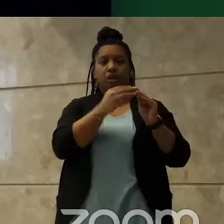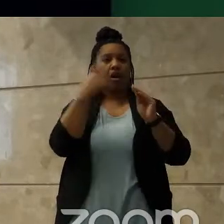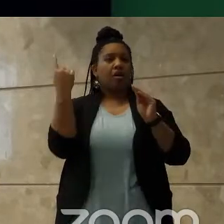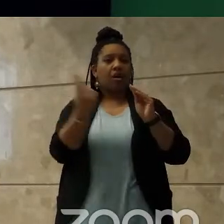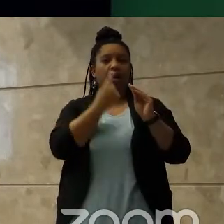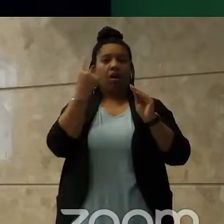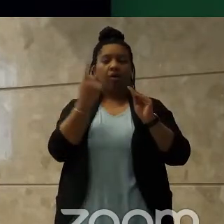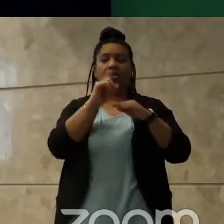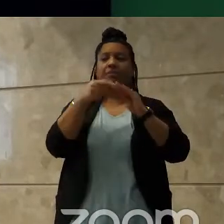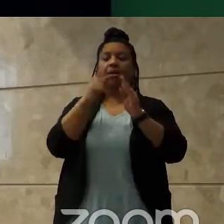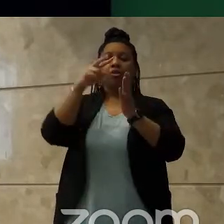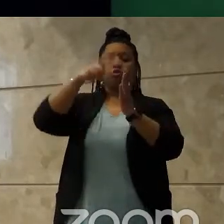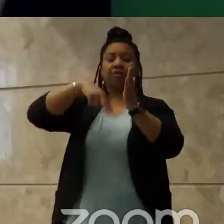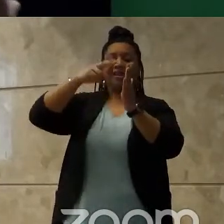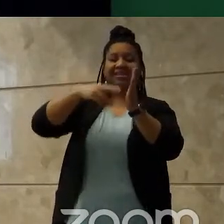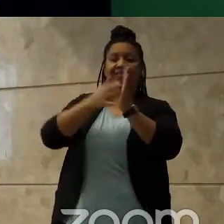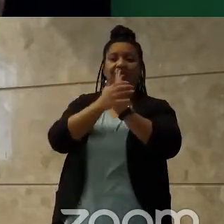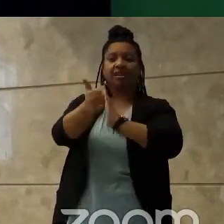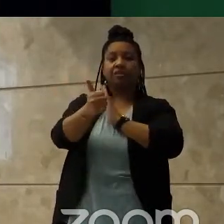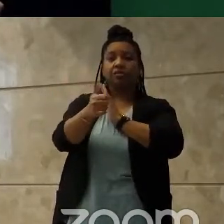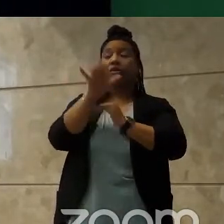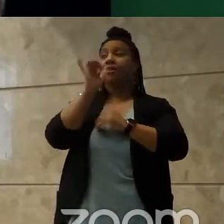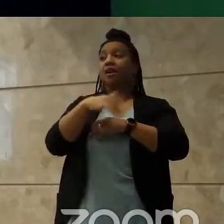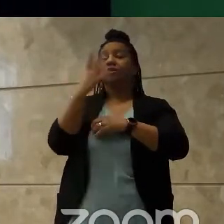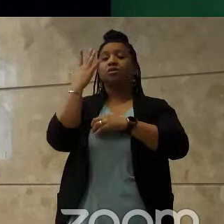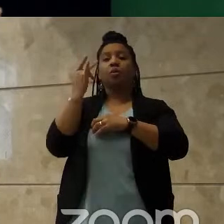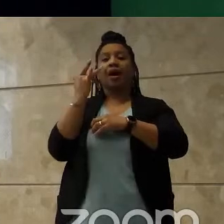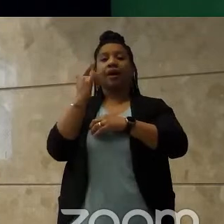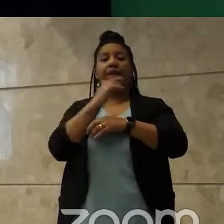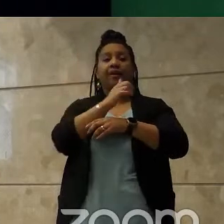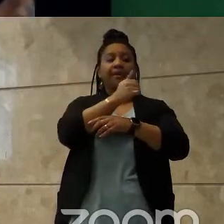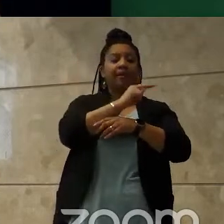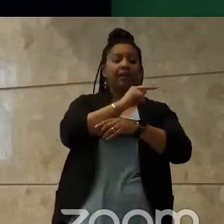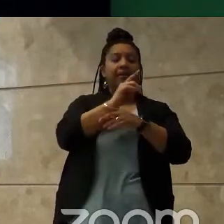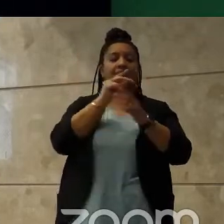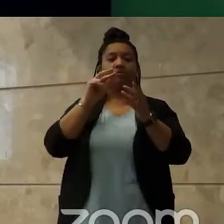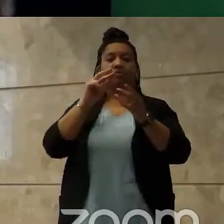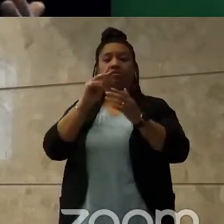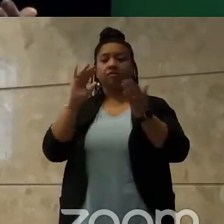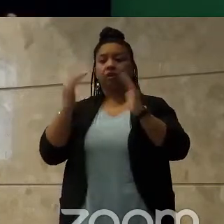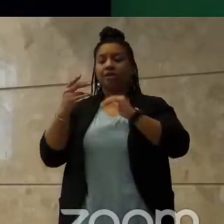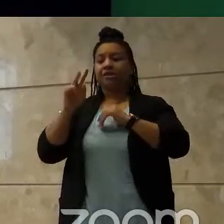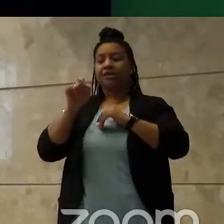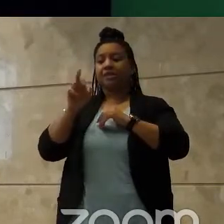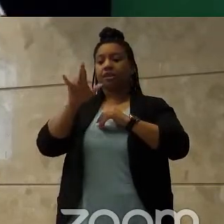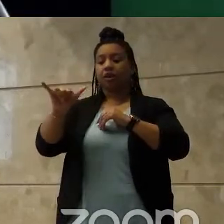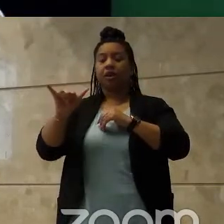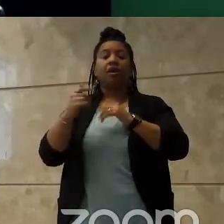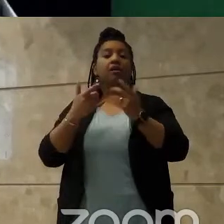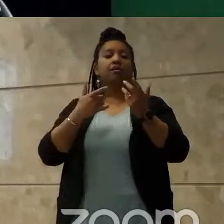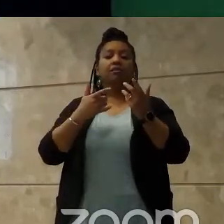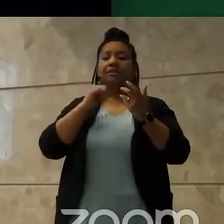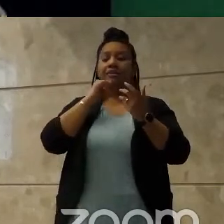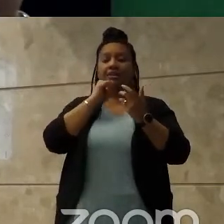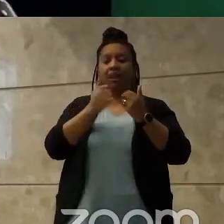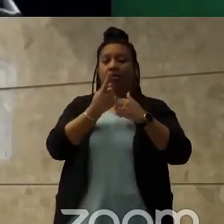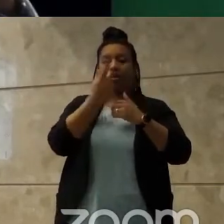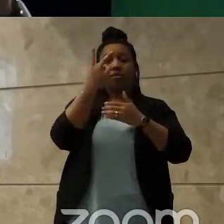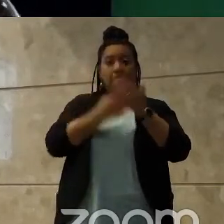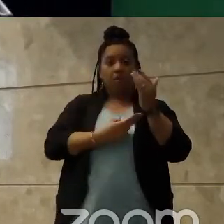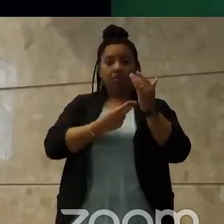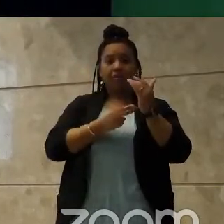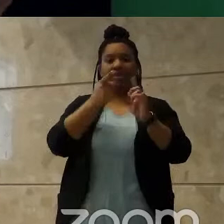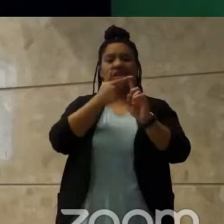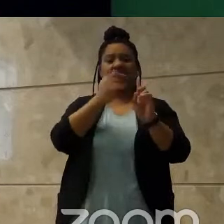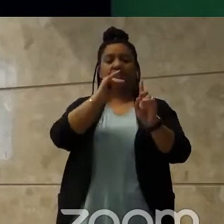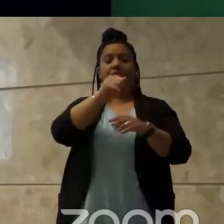about the reading skills. This is why the genius of the and versus tyranny of the are. It's not reading or math, it's both. And that's from Jim Collins. I don't plagiarize, that's